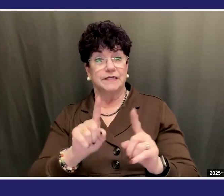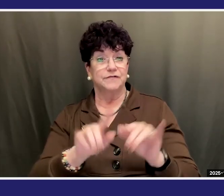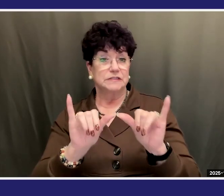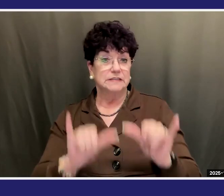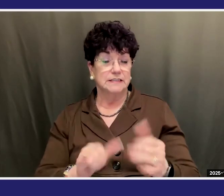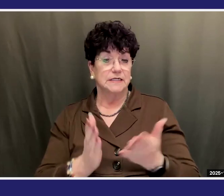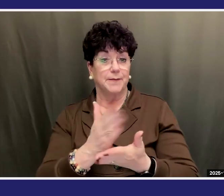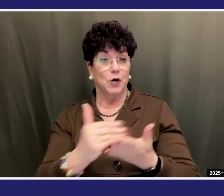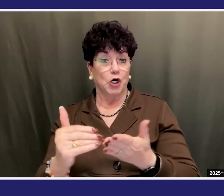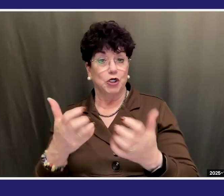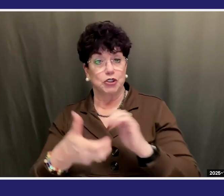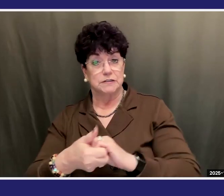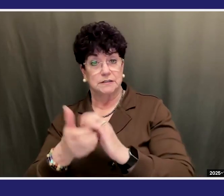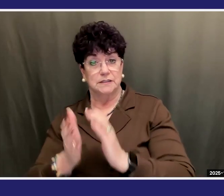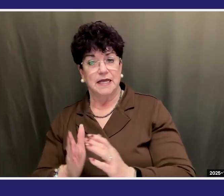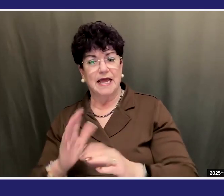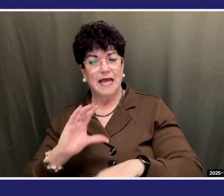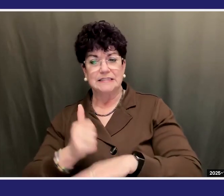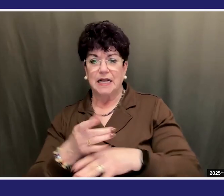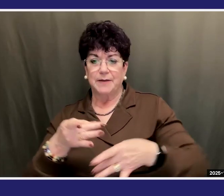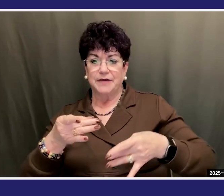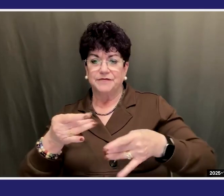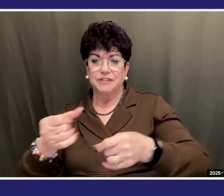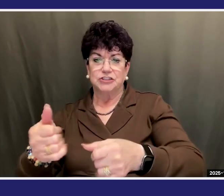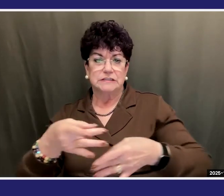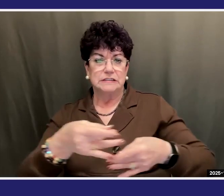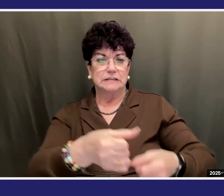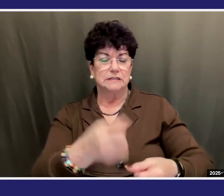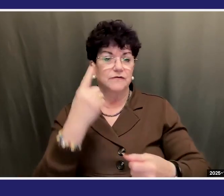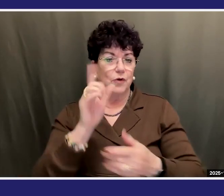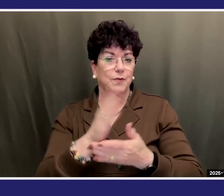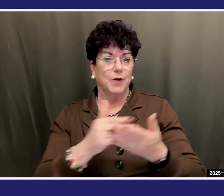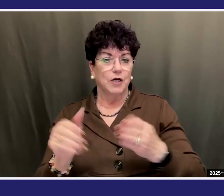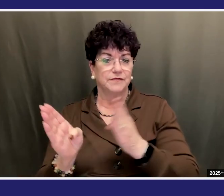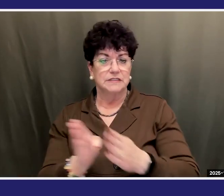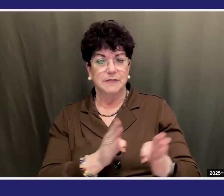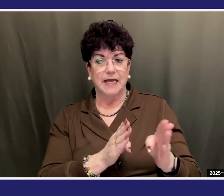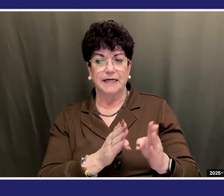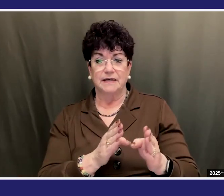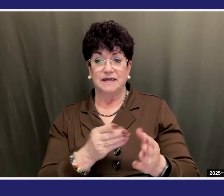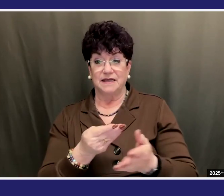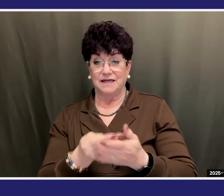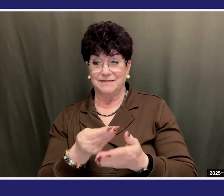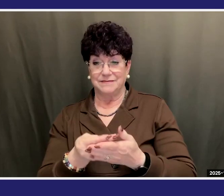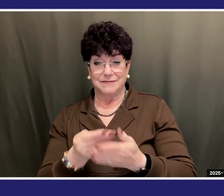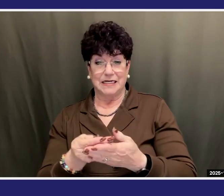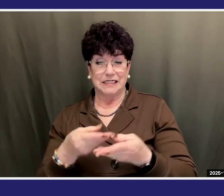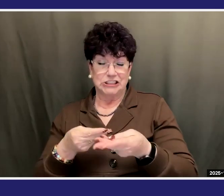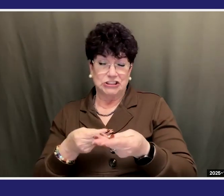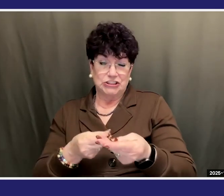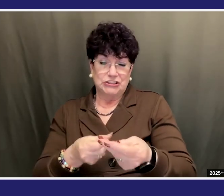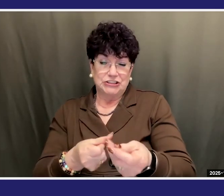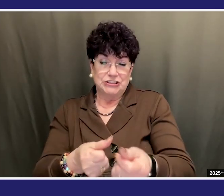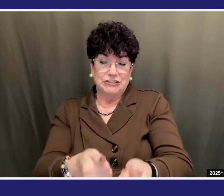We also want to create efficiencies as part of our planning. The dollars that have been invested